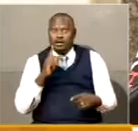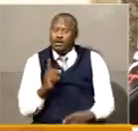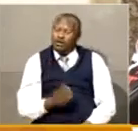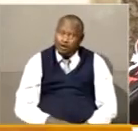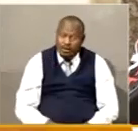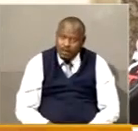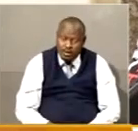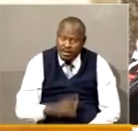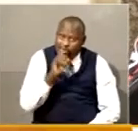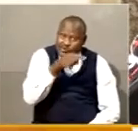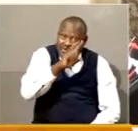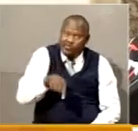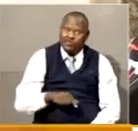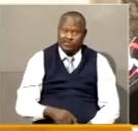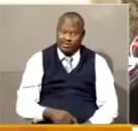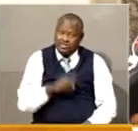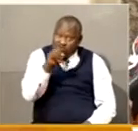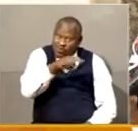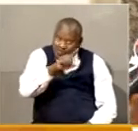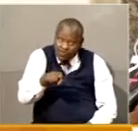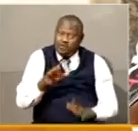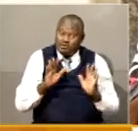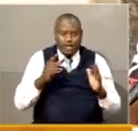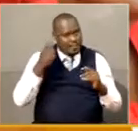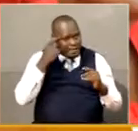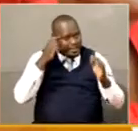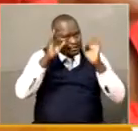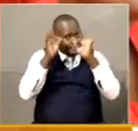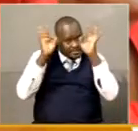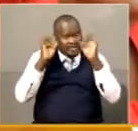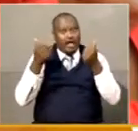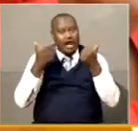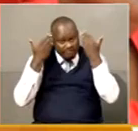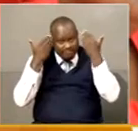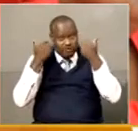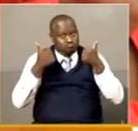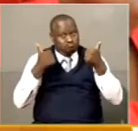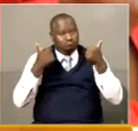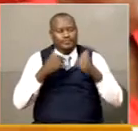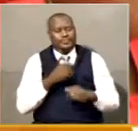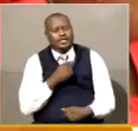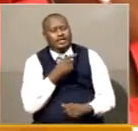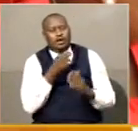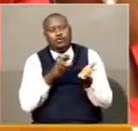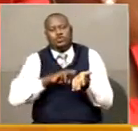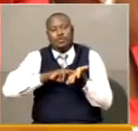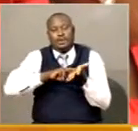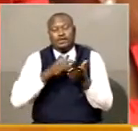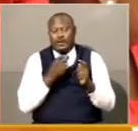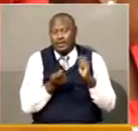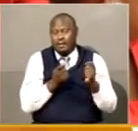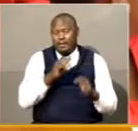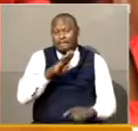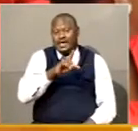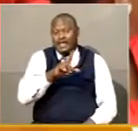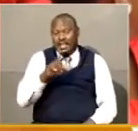not correct. We are still with our stable minds. Among recommendations sought to improve the bill to appropriately benefit the